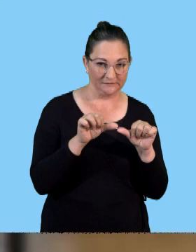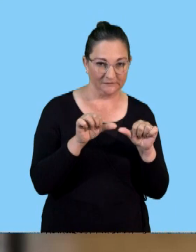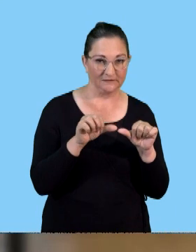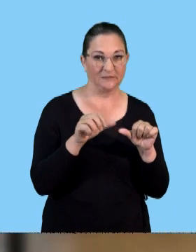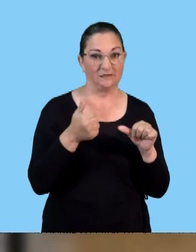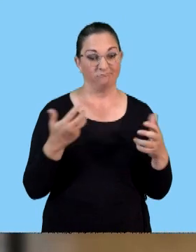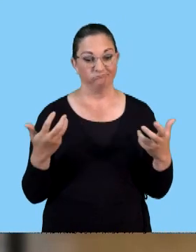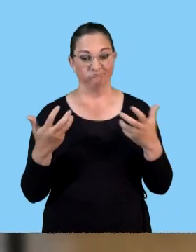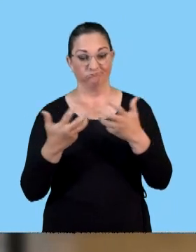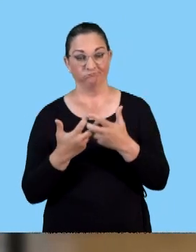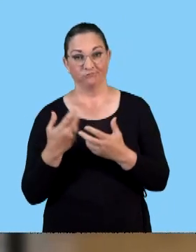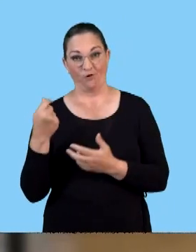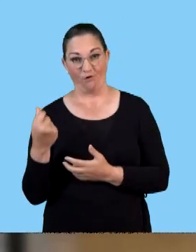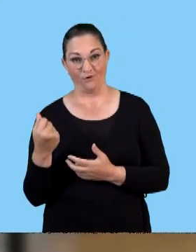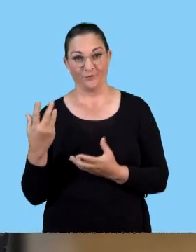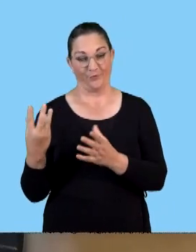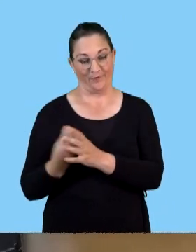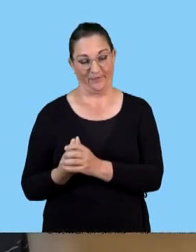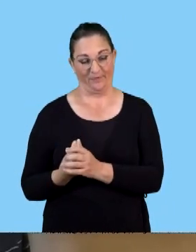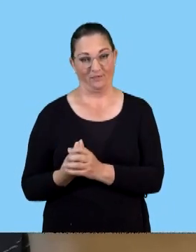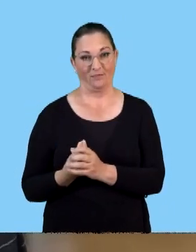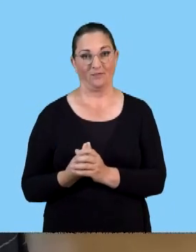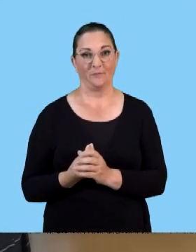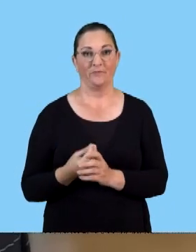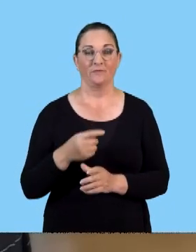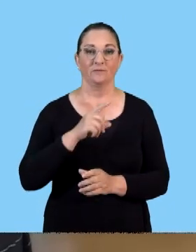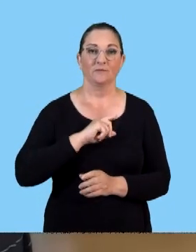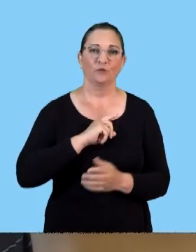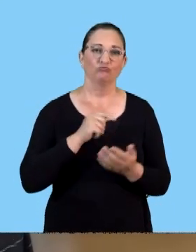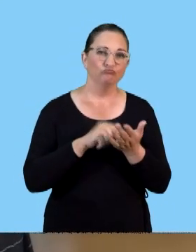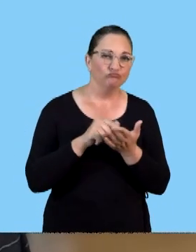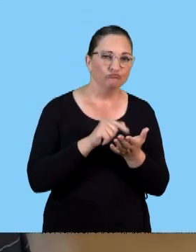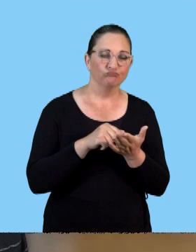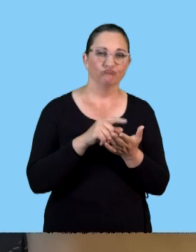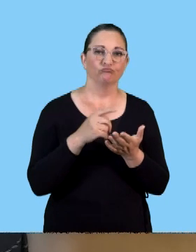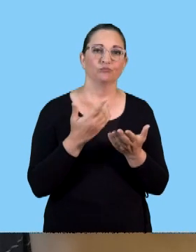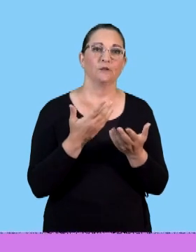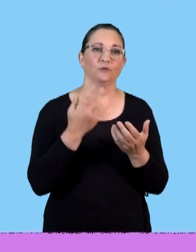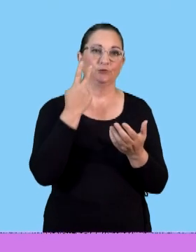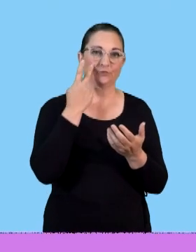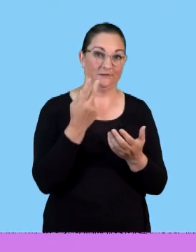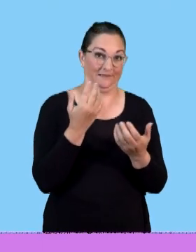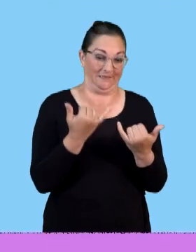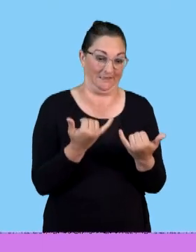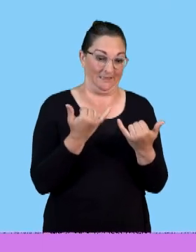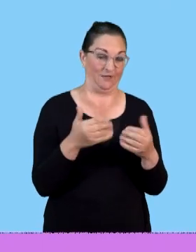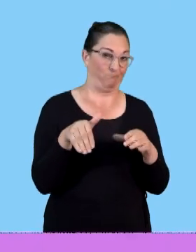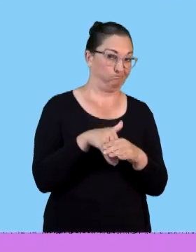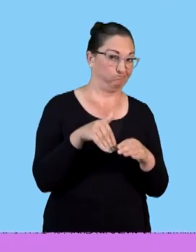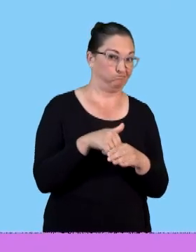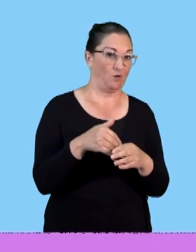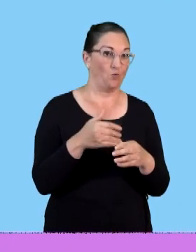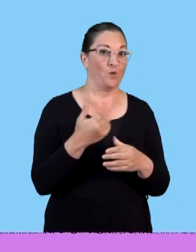measurement and we integrated finance with that. We therefore did some calculation based on the context given to